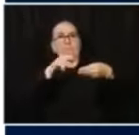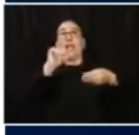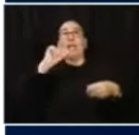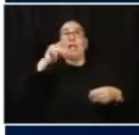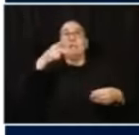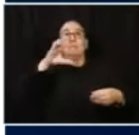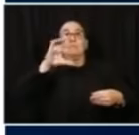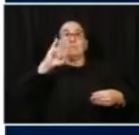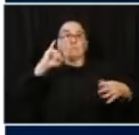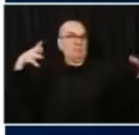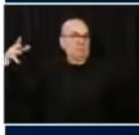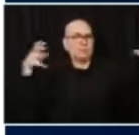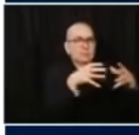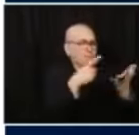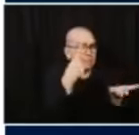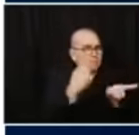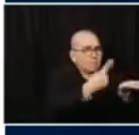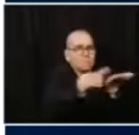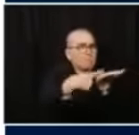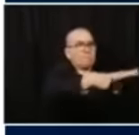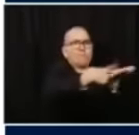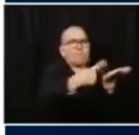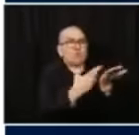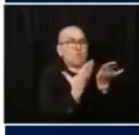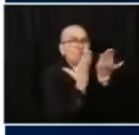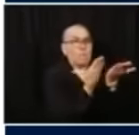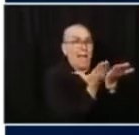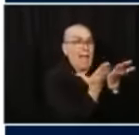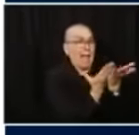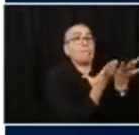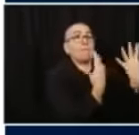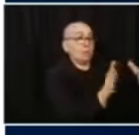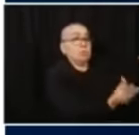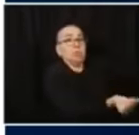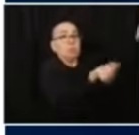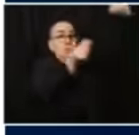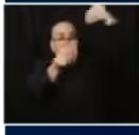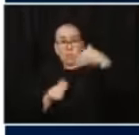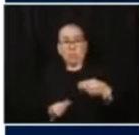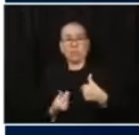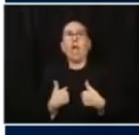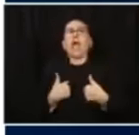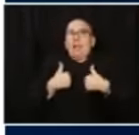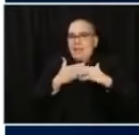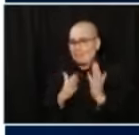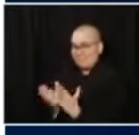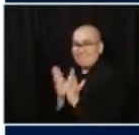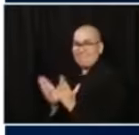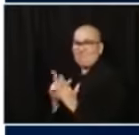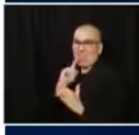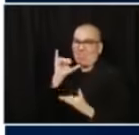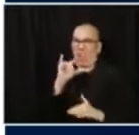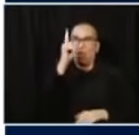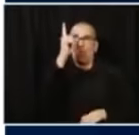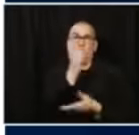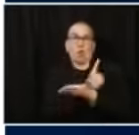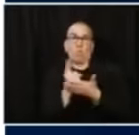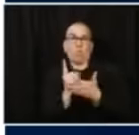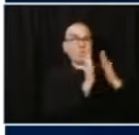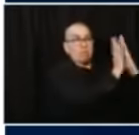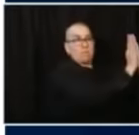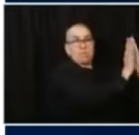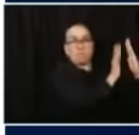then once we have that, we are planning for about a week to make sure we've got all the necessary